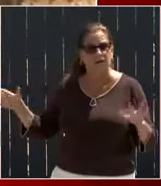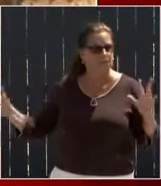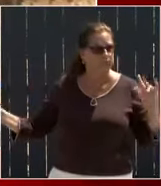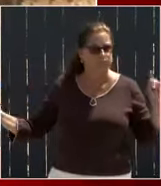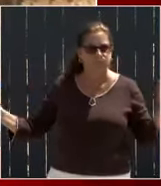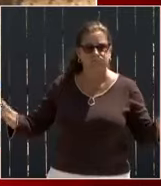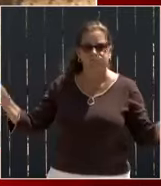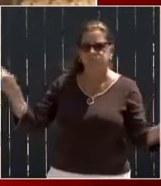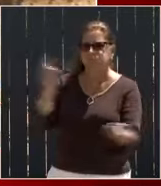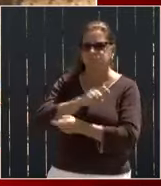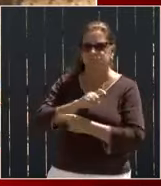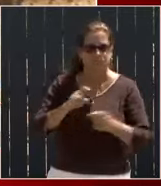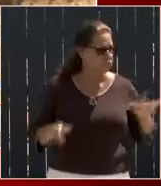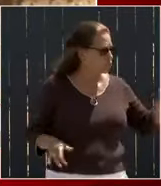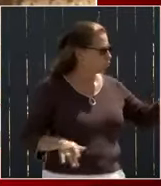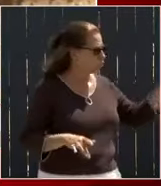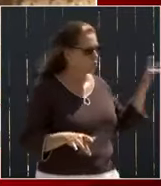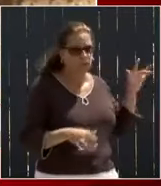Sears was across the street.